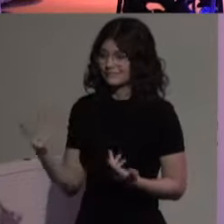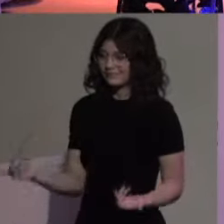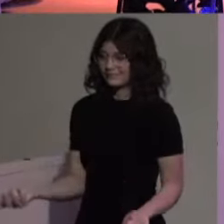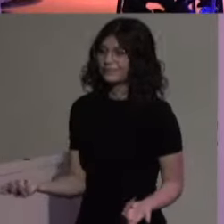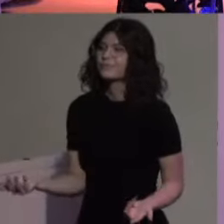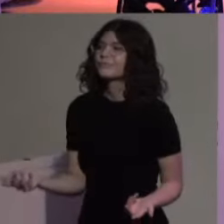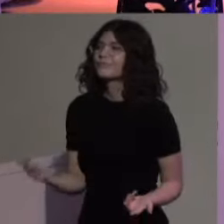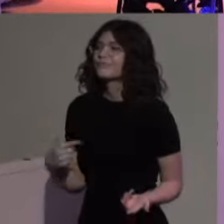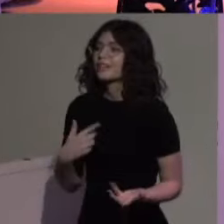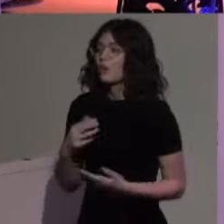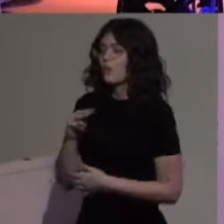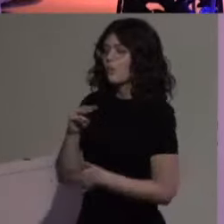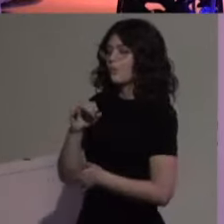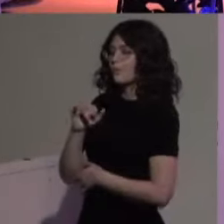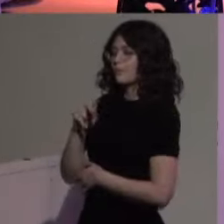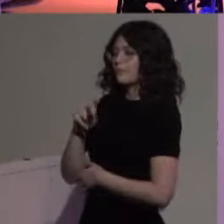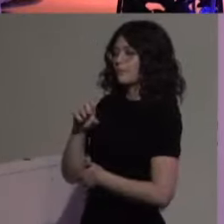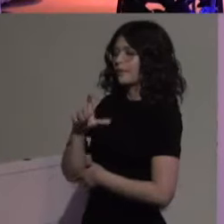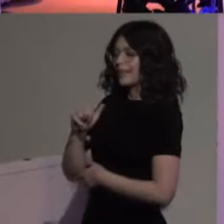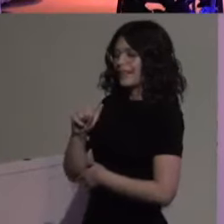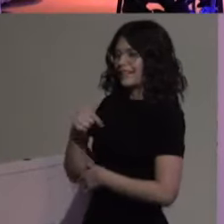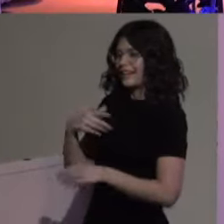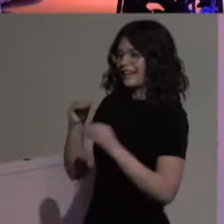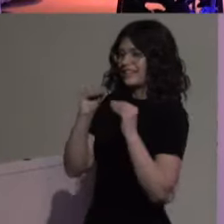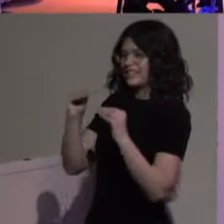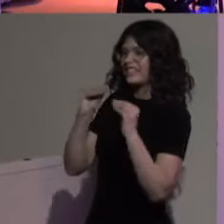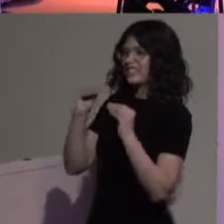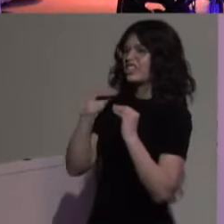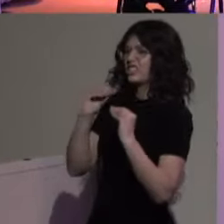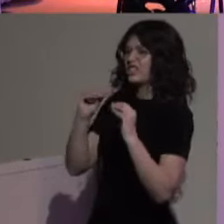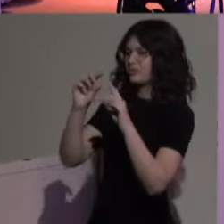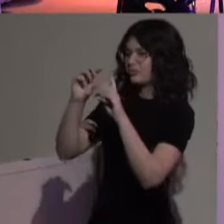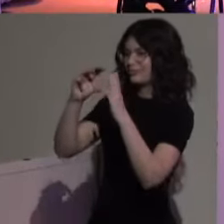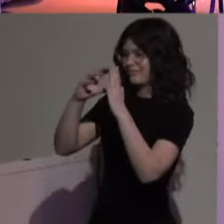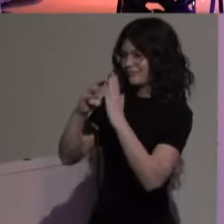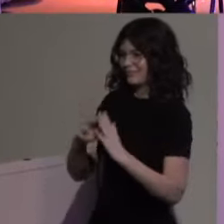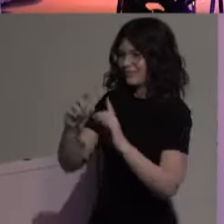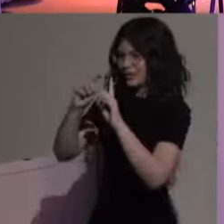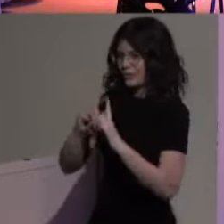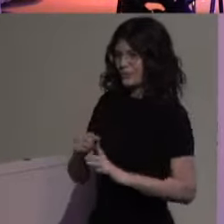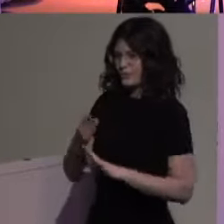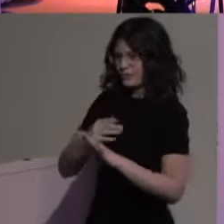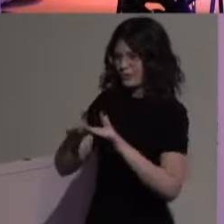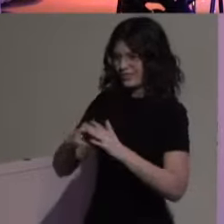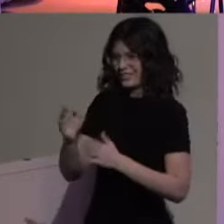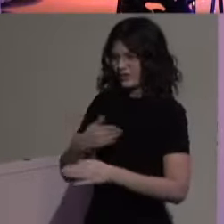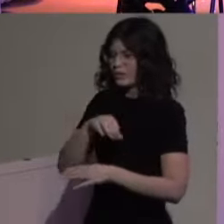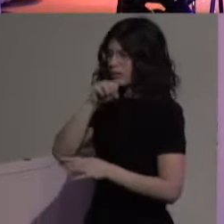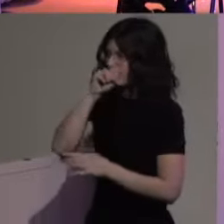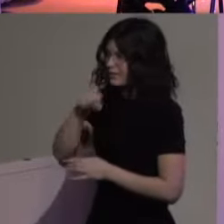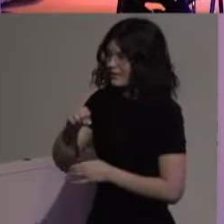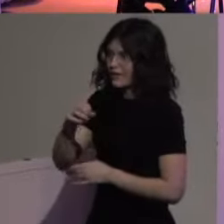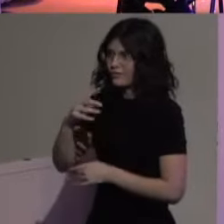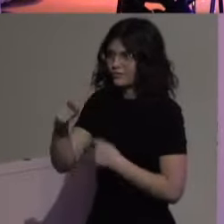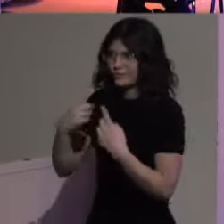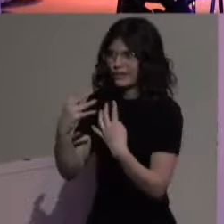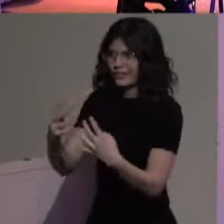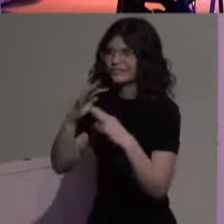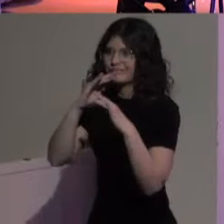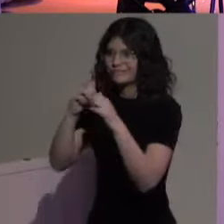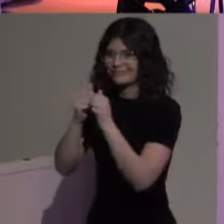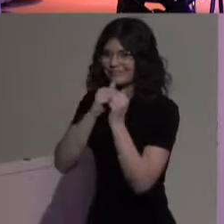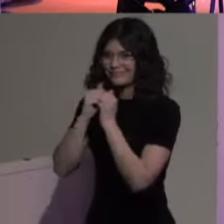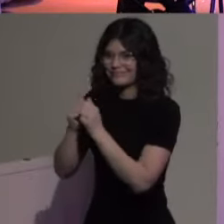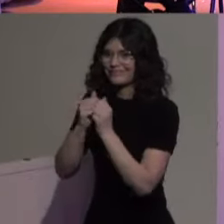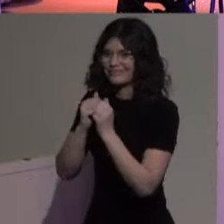I would like Michaela to kind of teach you the course before we start the song. We'd love audience participation. Michaela, I'm going to work on the stage so some things that are